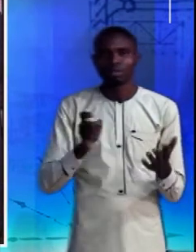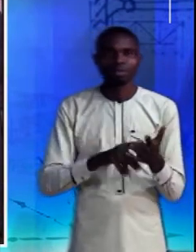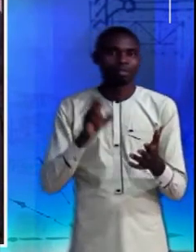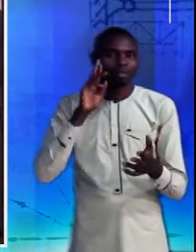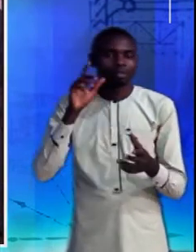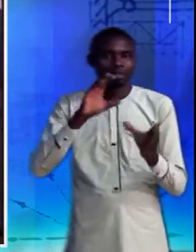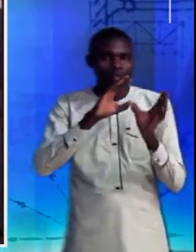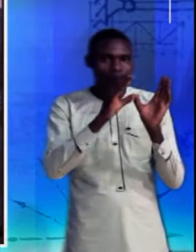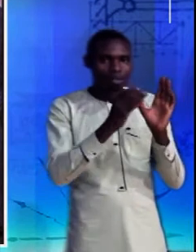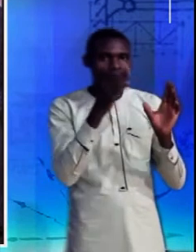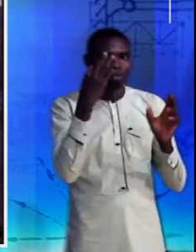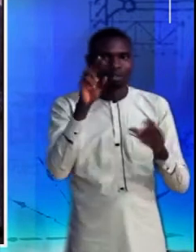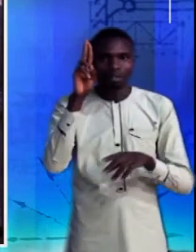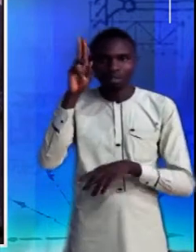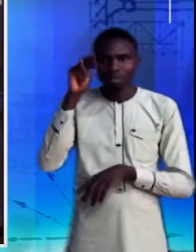1